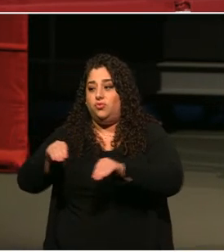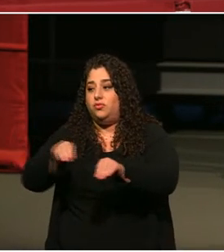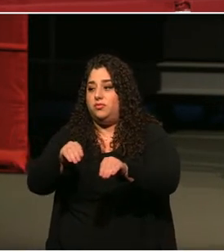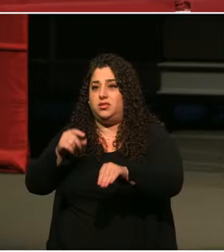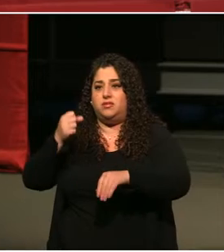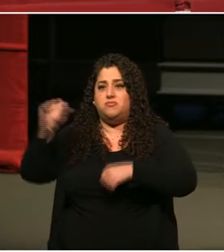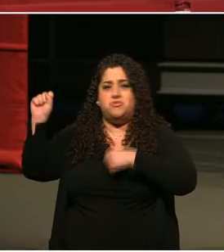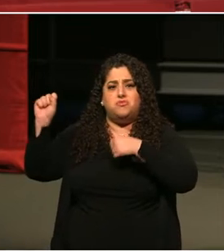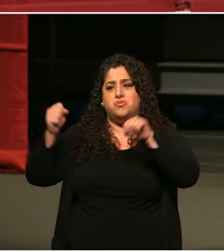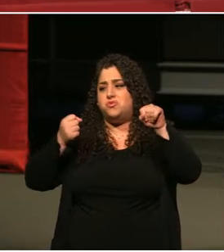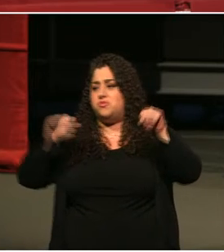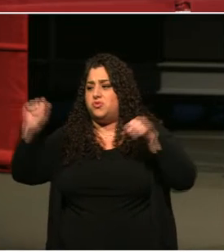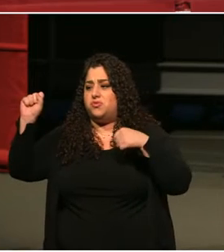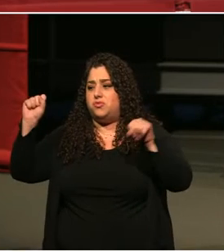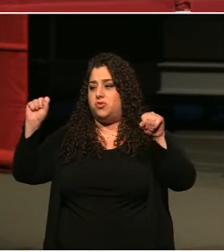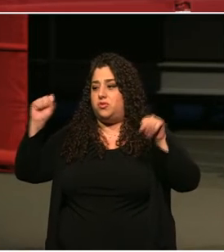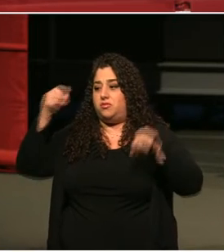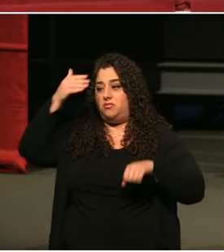media blackout.